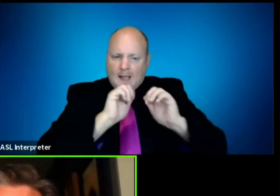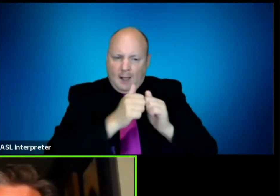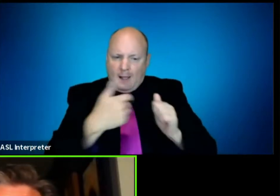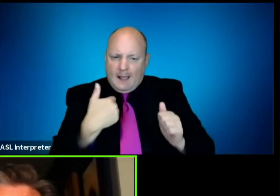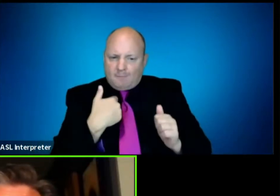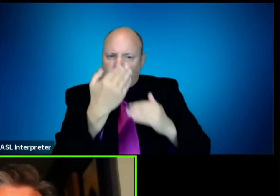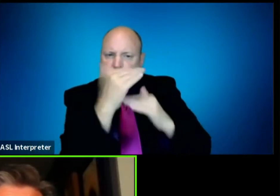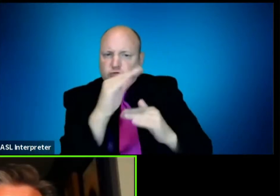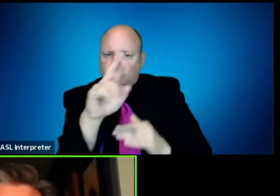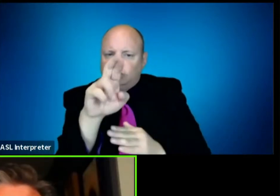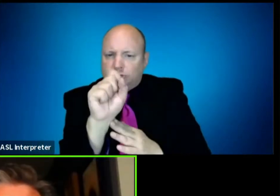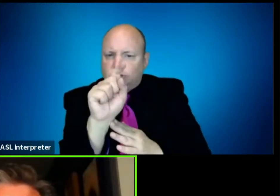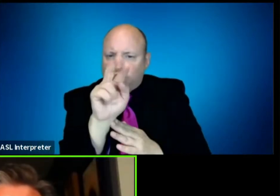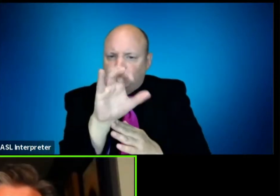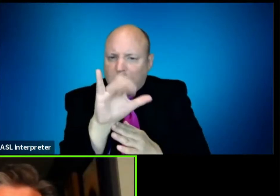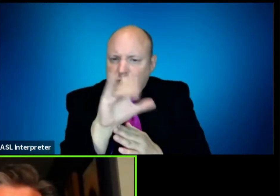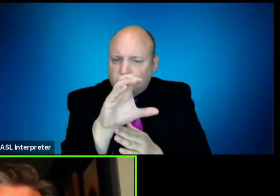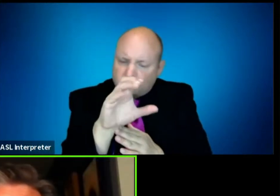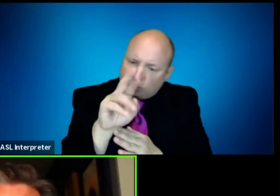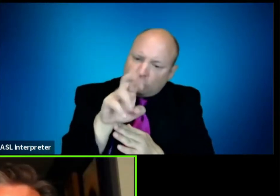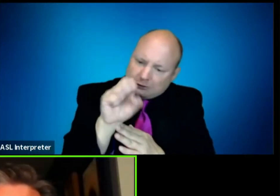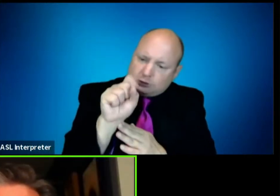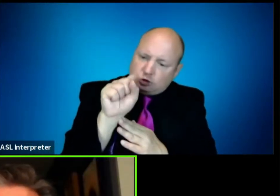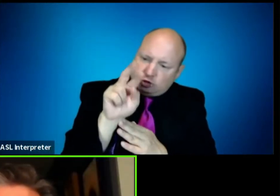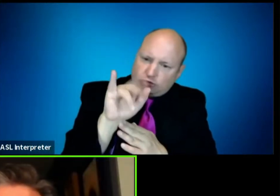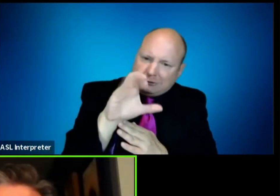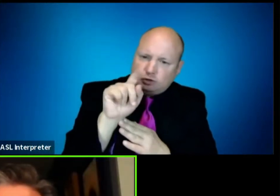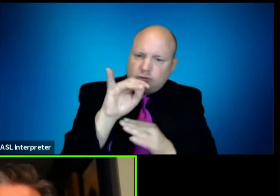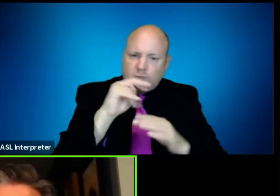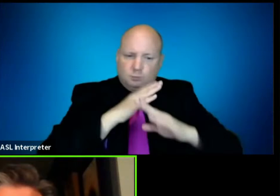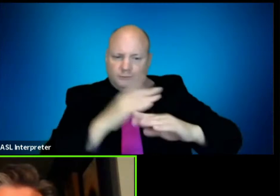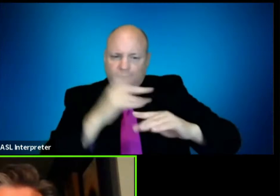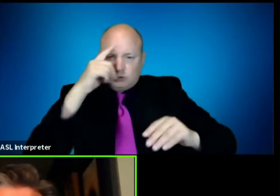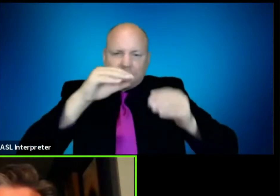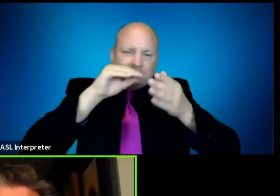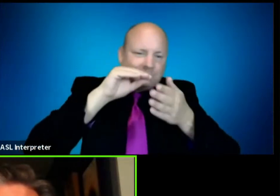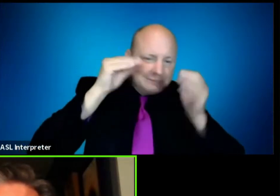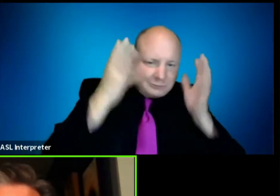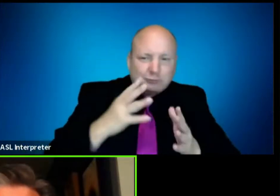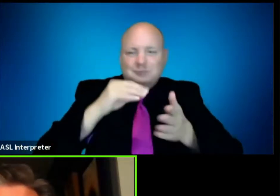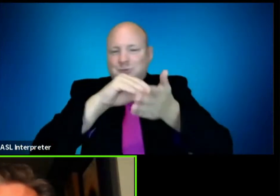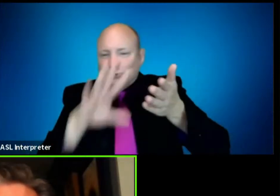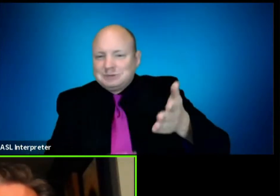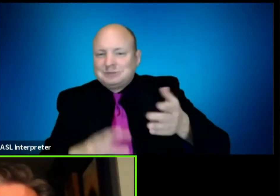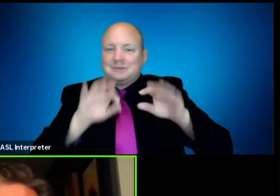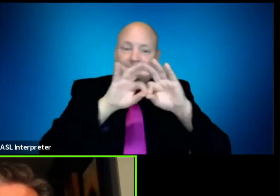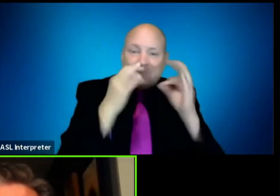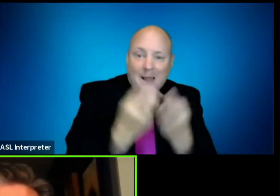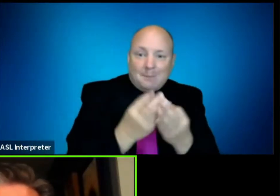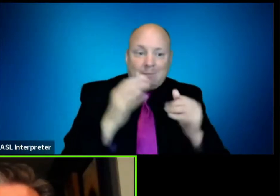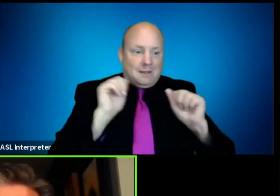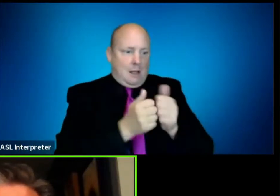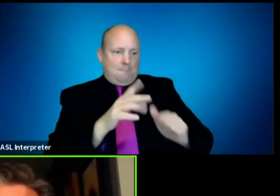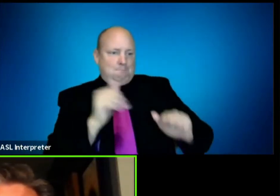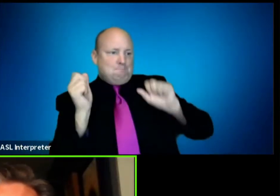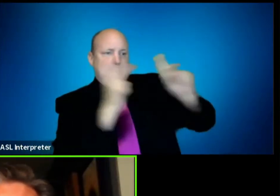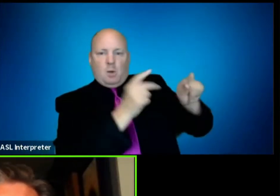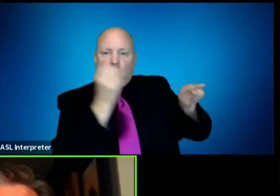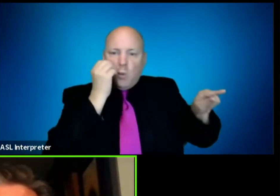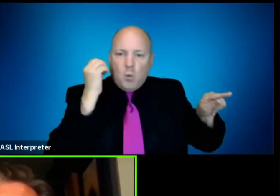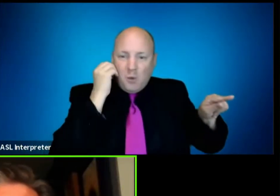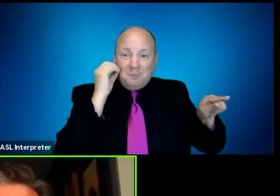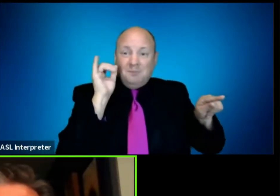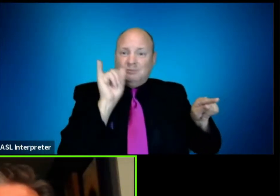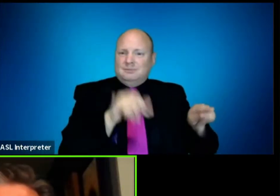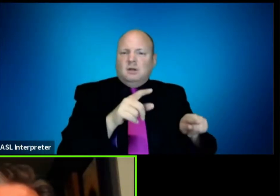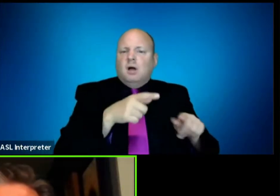students, staff, and teachers in school, and protect the families they return home to. When case rates are at their highest in the community,